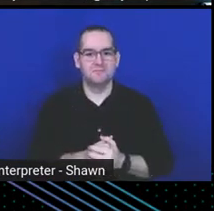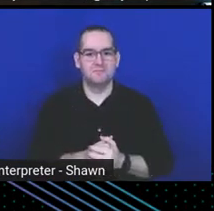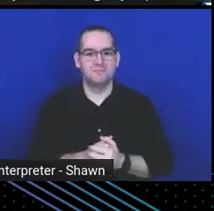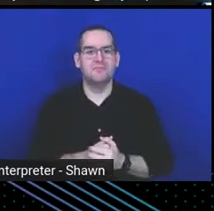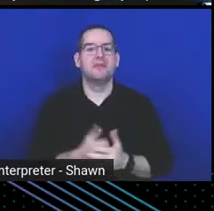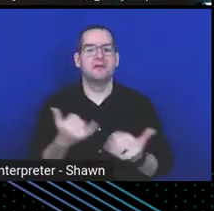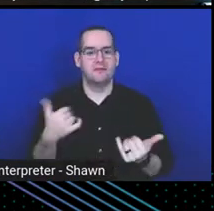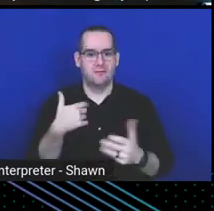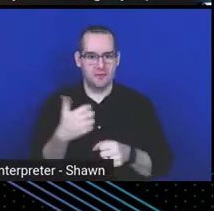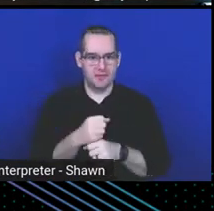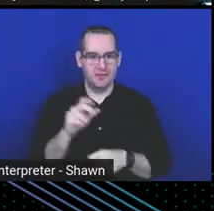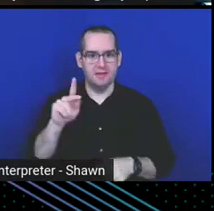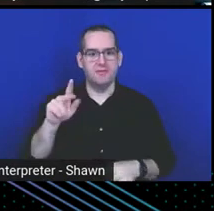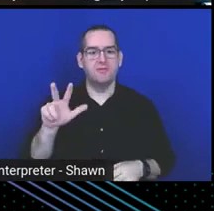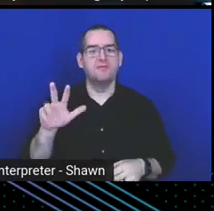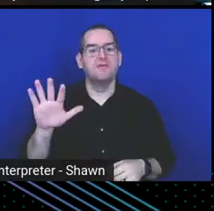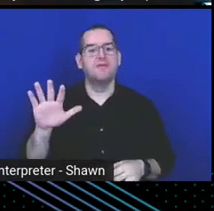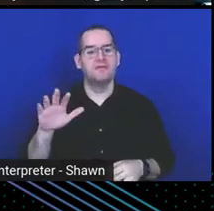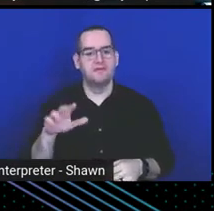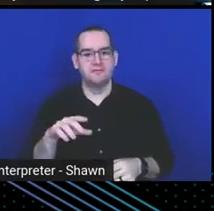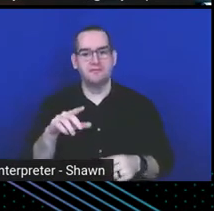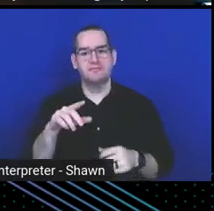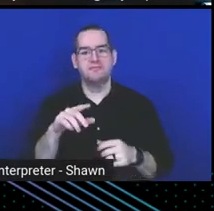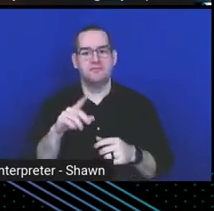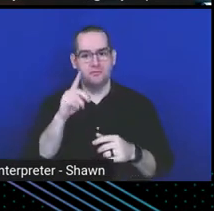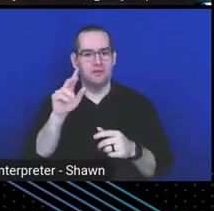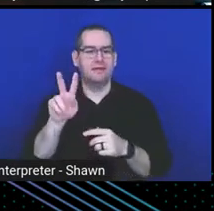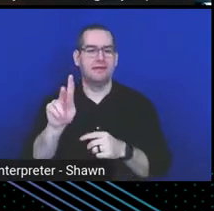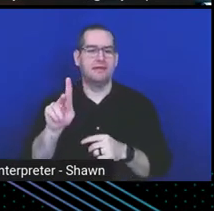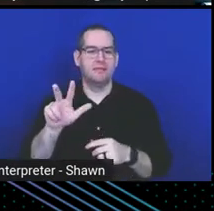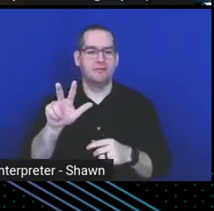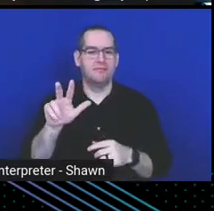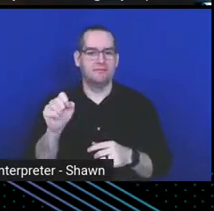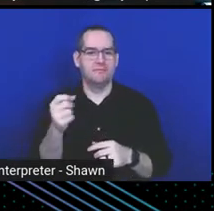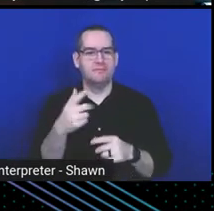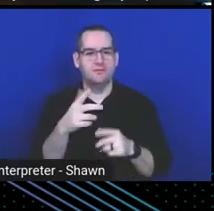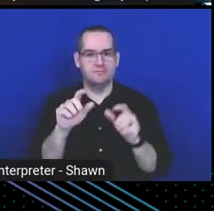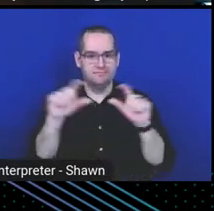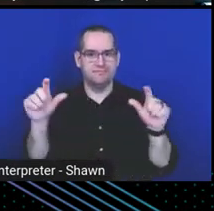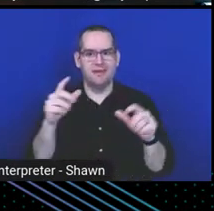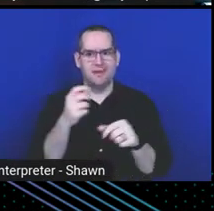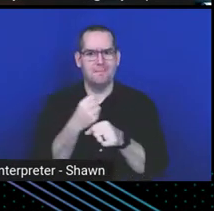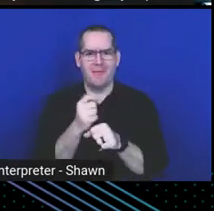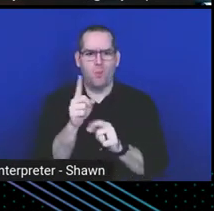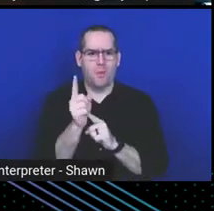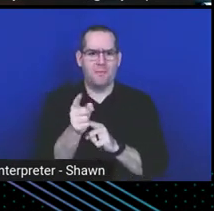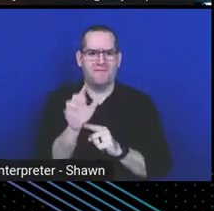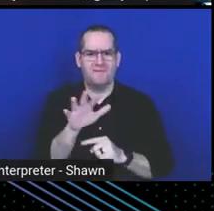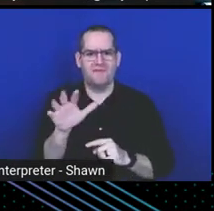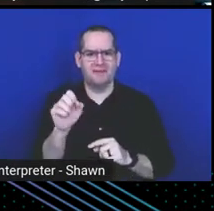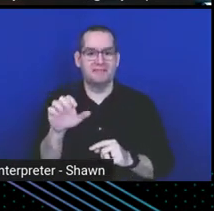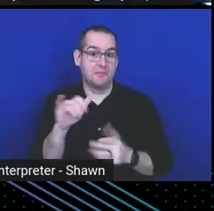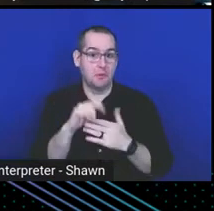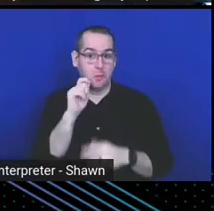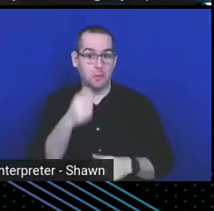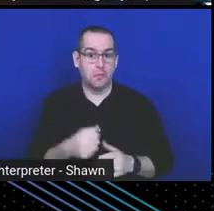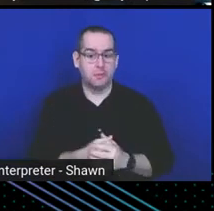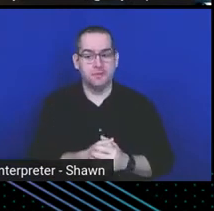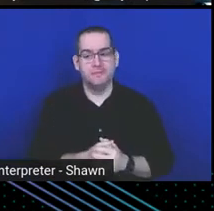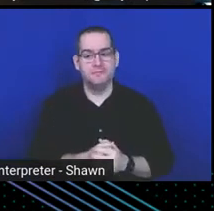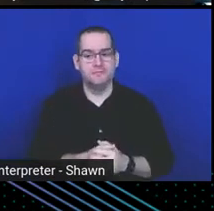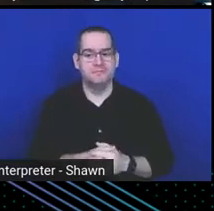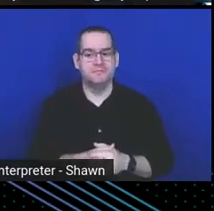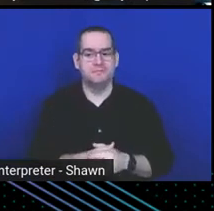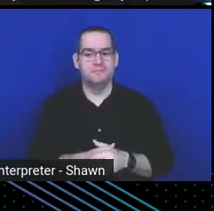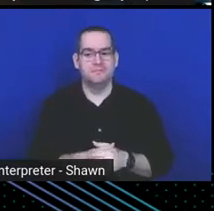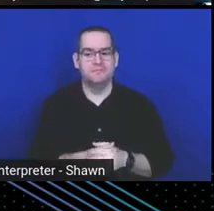for my cluster. You can see the cluster got created in 1 minute 55 seconds, which is cool. And now I